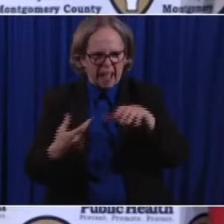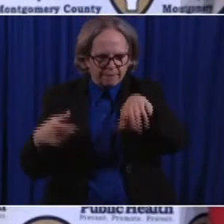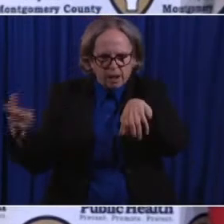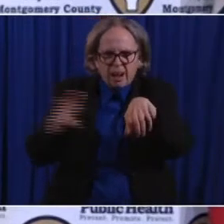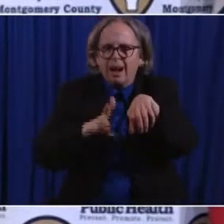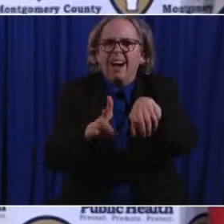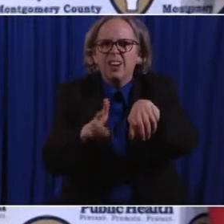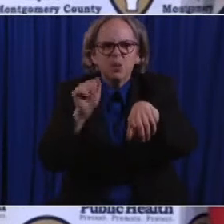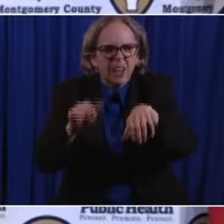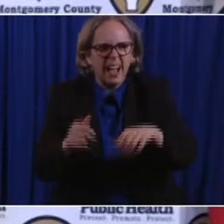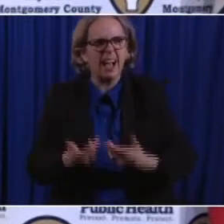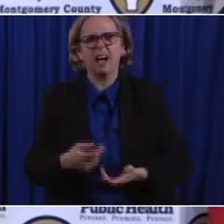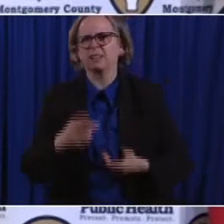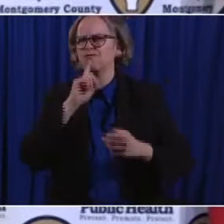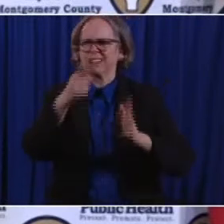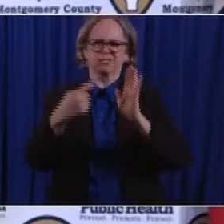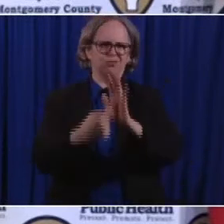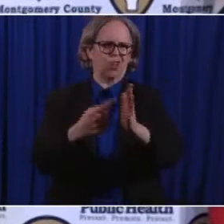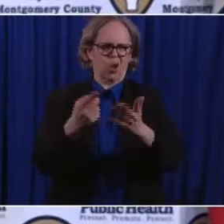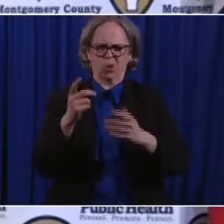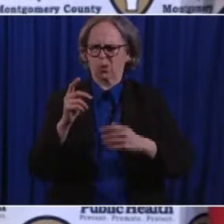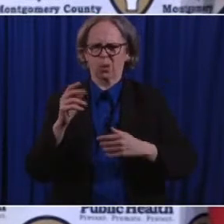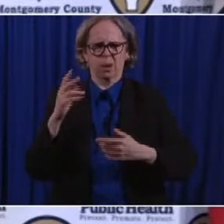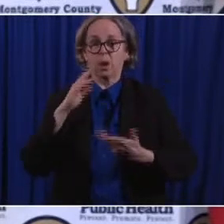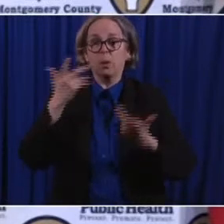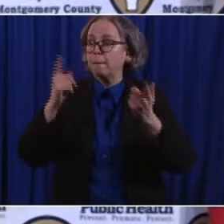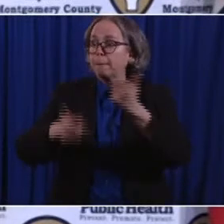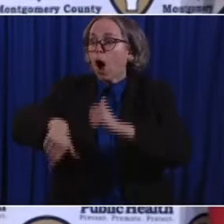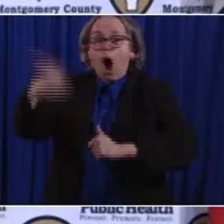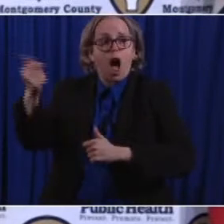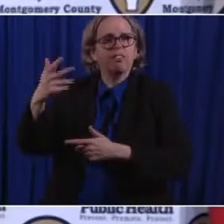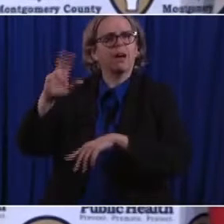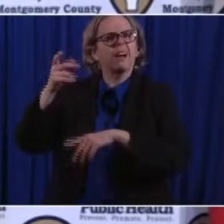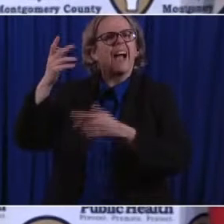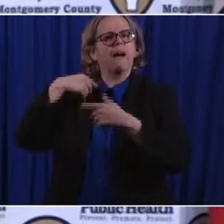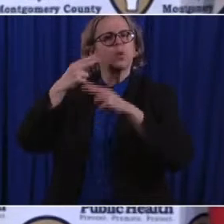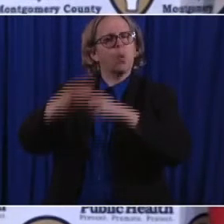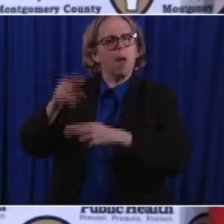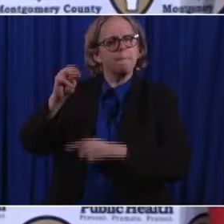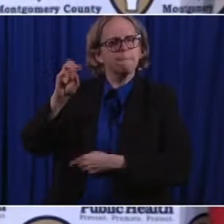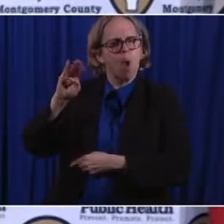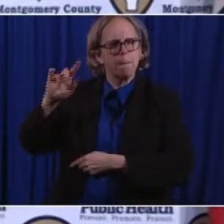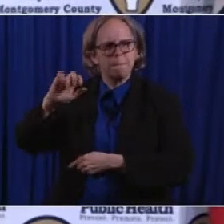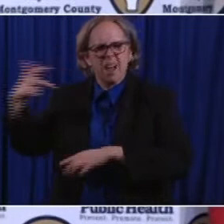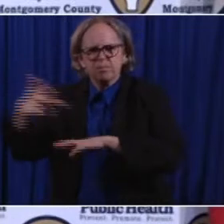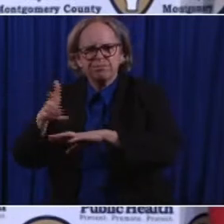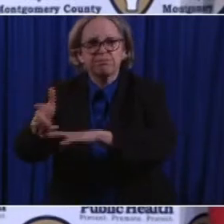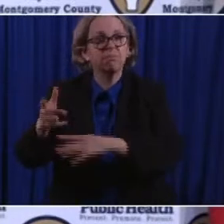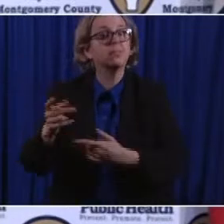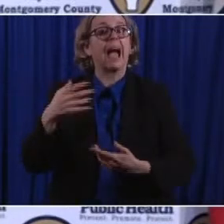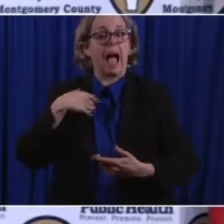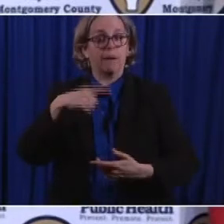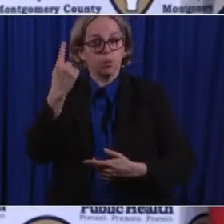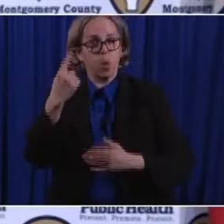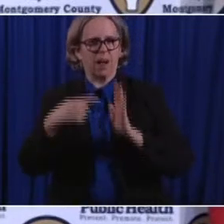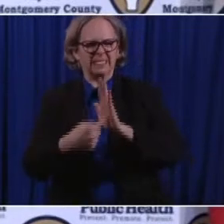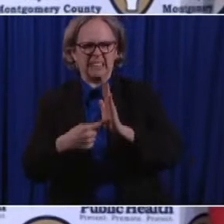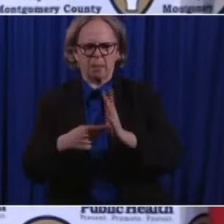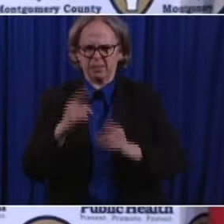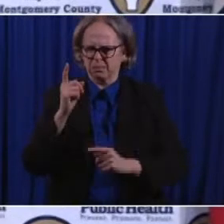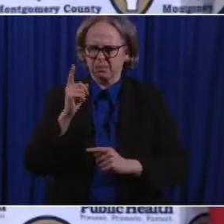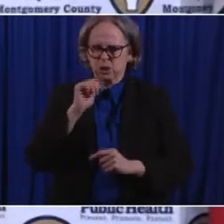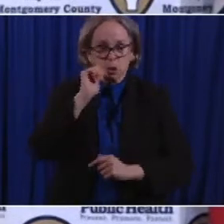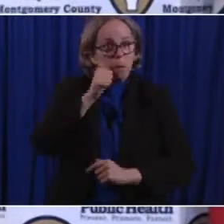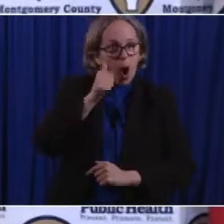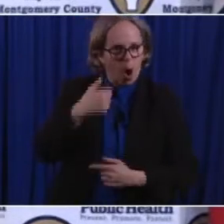by Ohio Northern University. In fact, Fran and I will be up in Ada tomorrow to see how that is going.